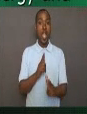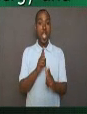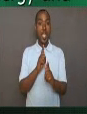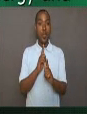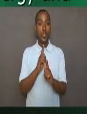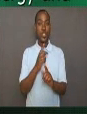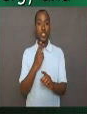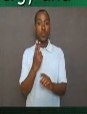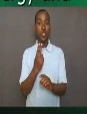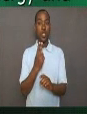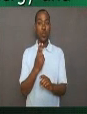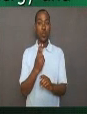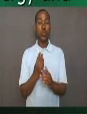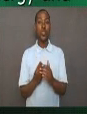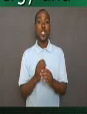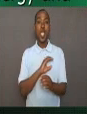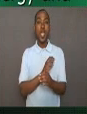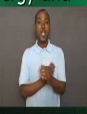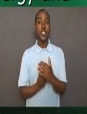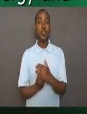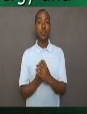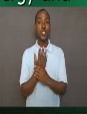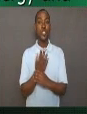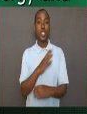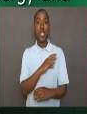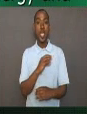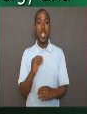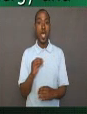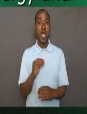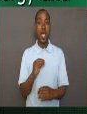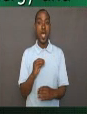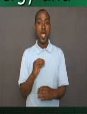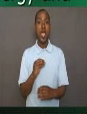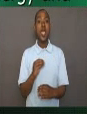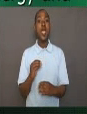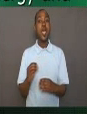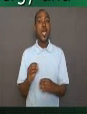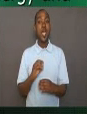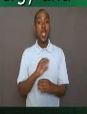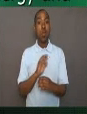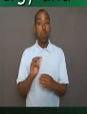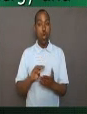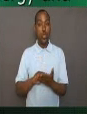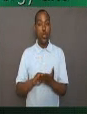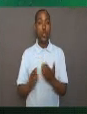are used as a source of energy as well as a storage